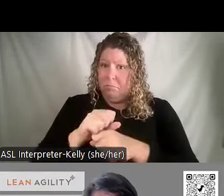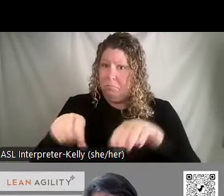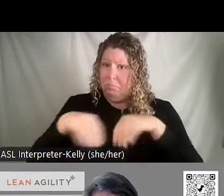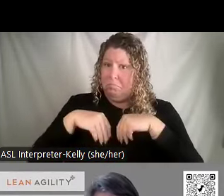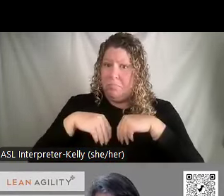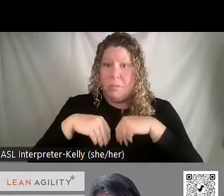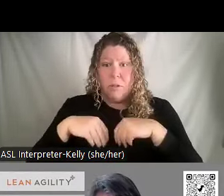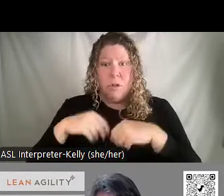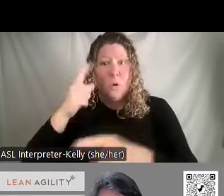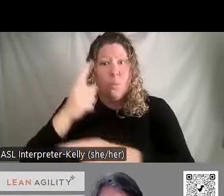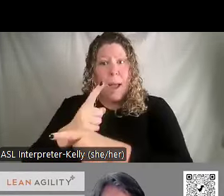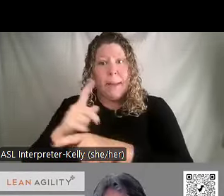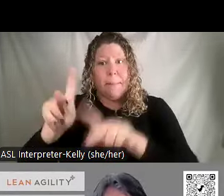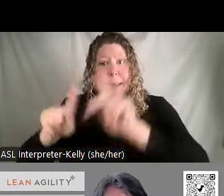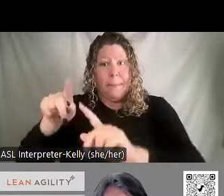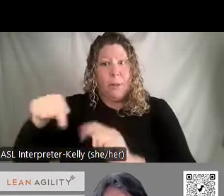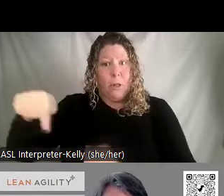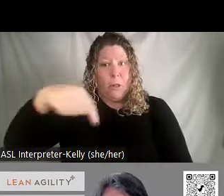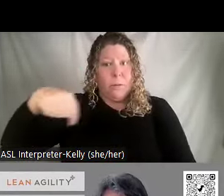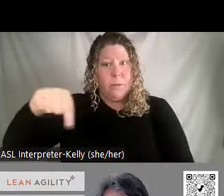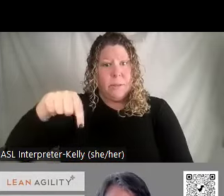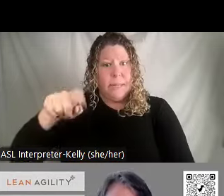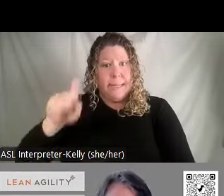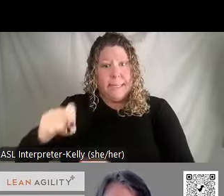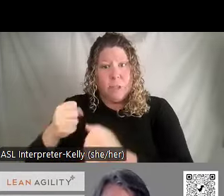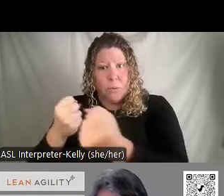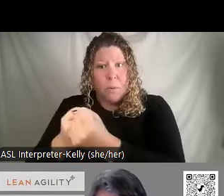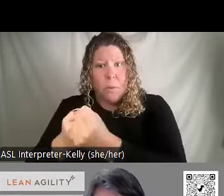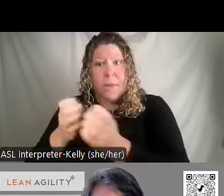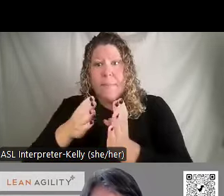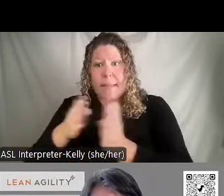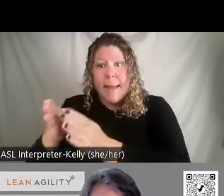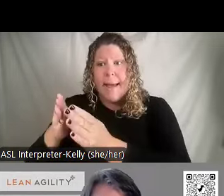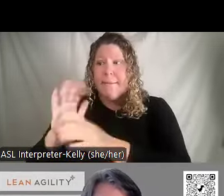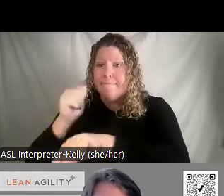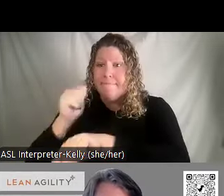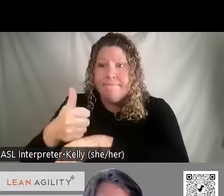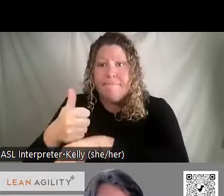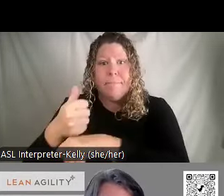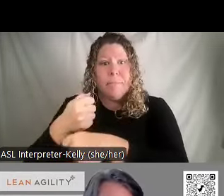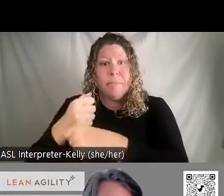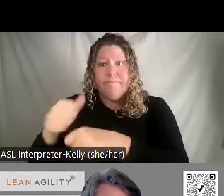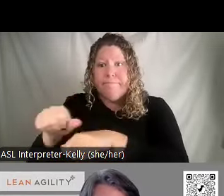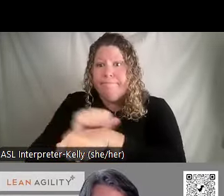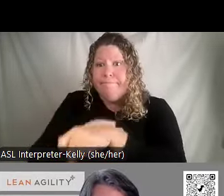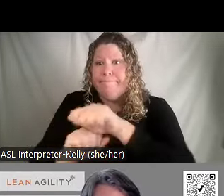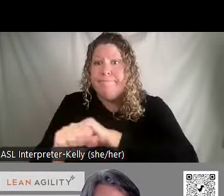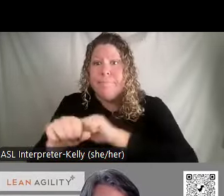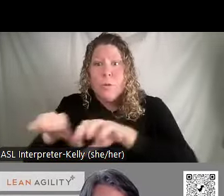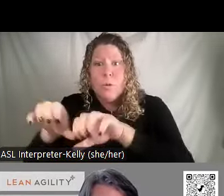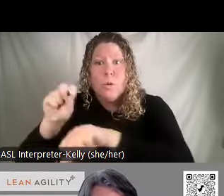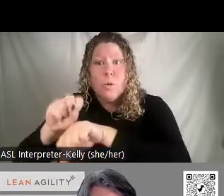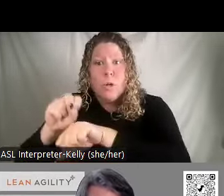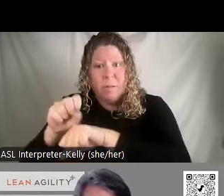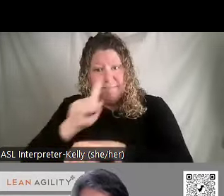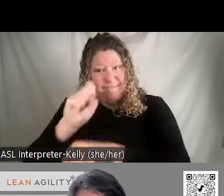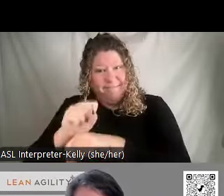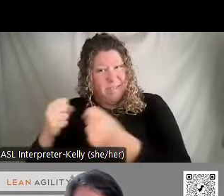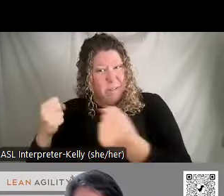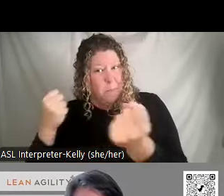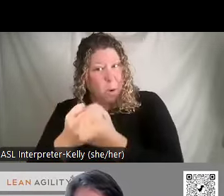people that need to support the plan and to implement it and make sure it happens, do they support it? Do they really support it? Or is